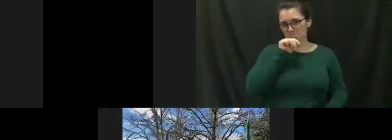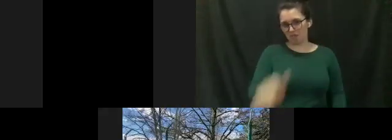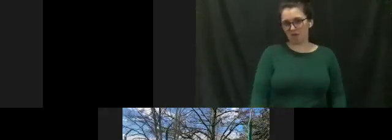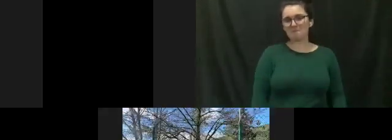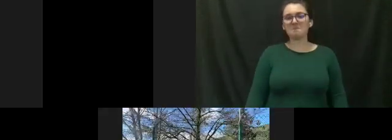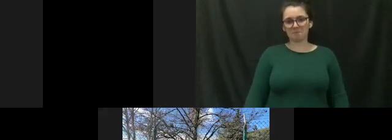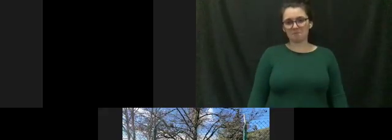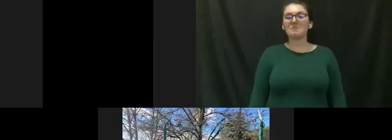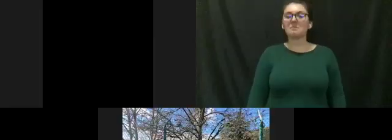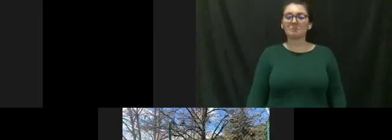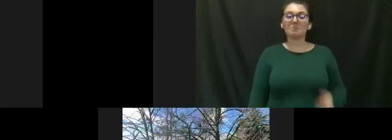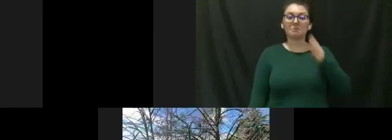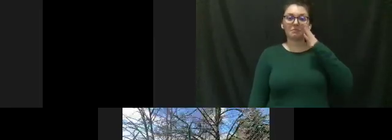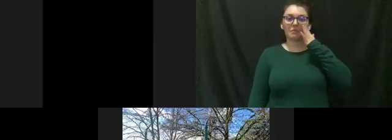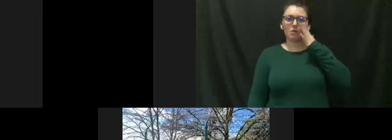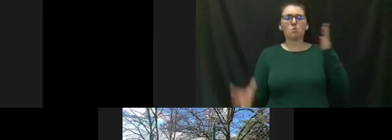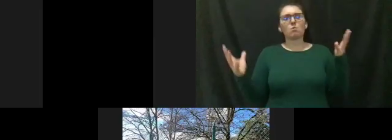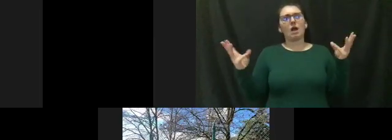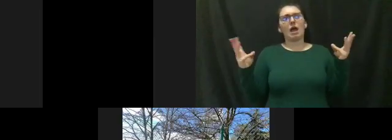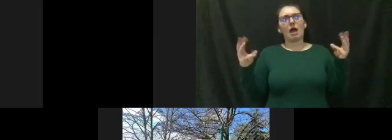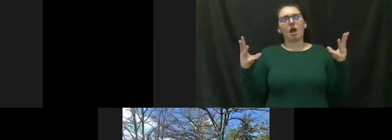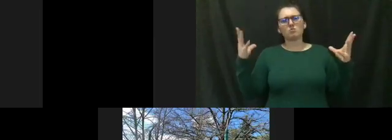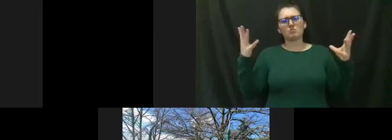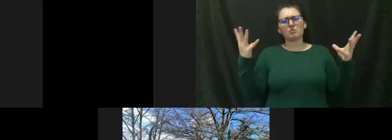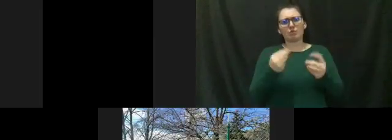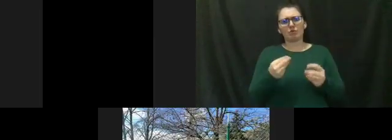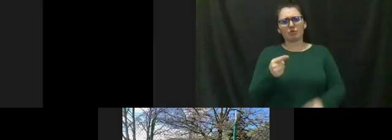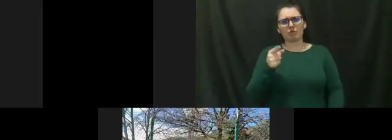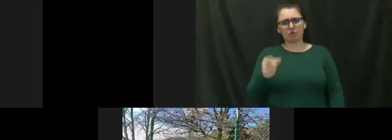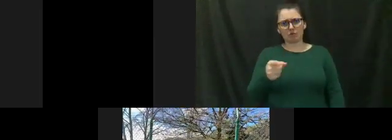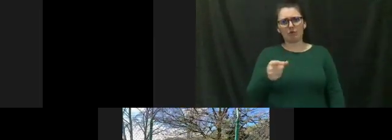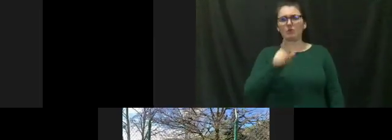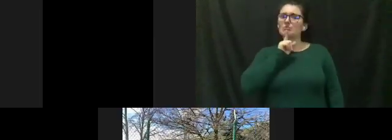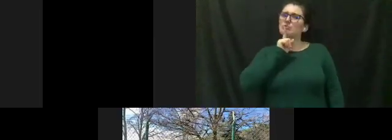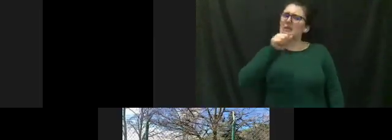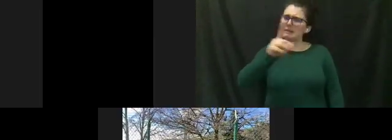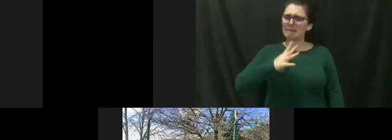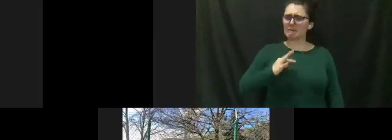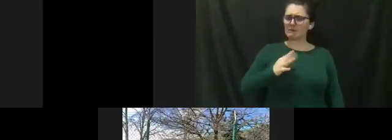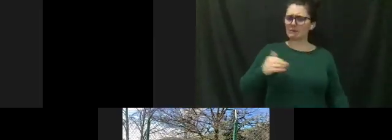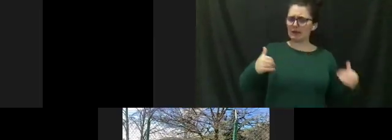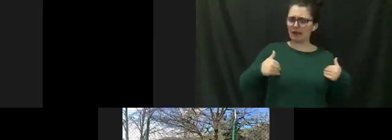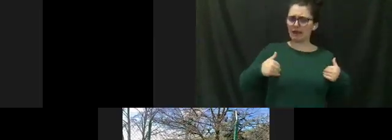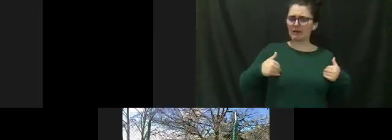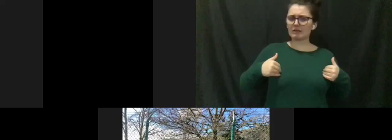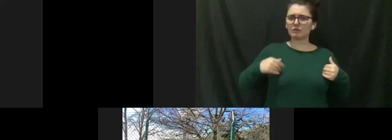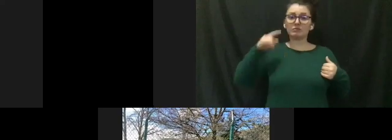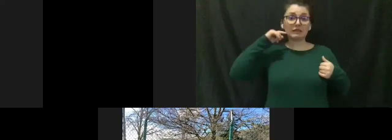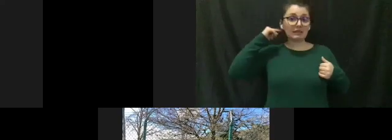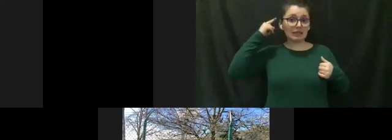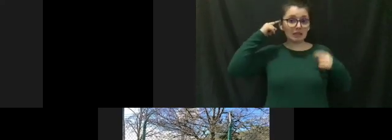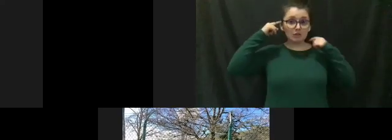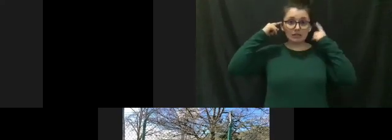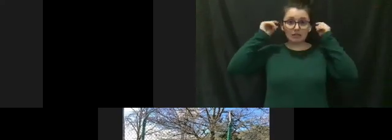Ours are Wow, around, it's I really believe they're around beautiful. 12 years old. Yeah, they are really cool animals. They Yeah. have really long ears, and their ears can